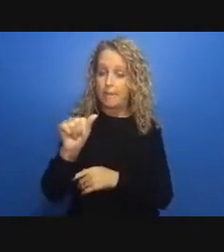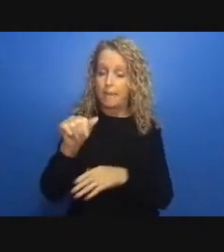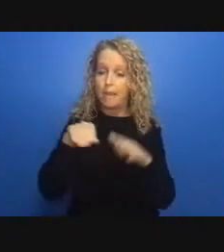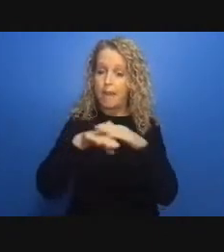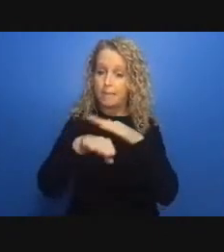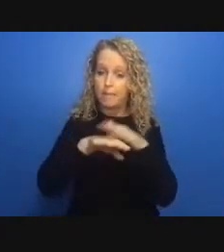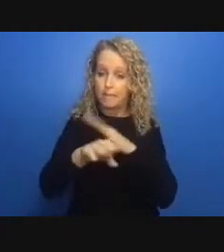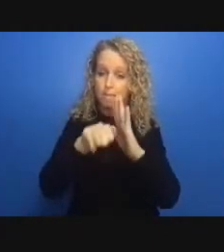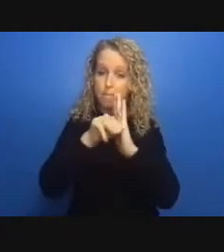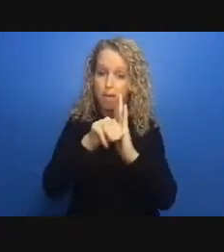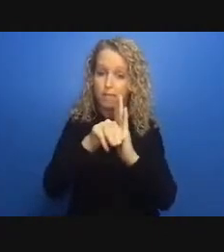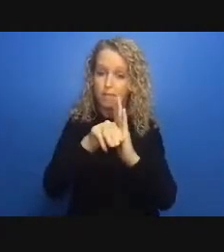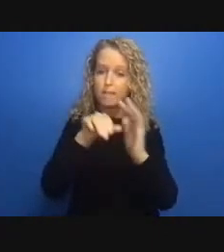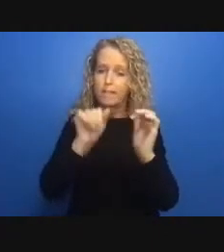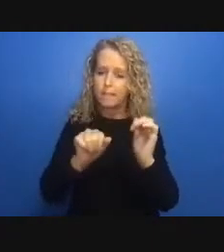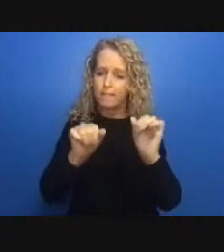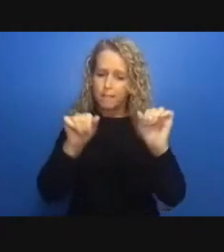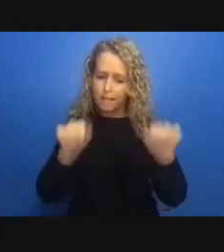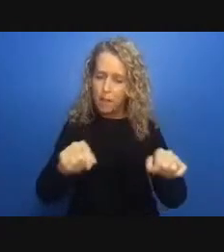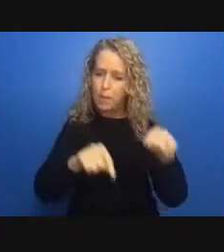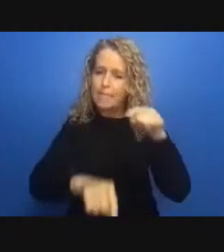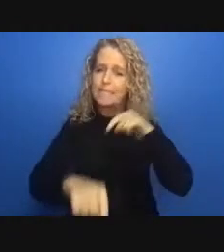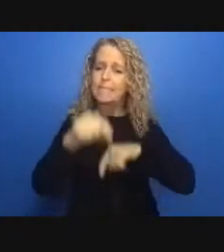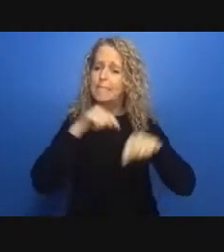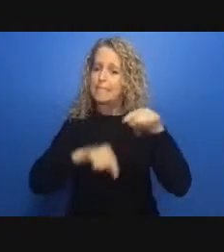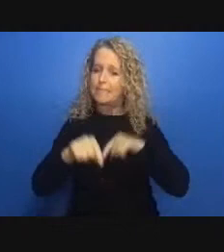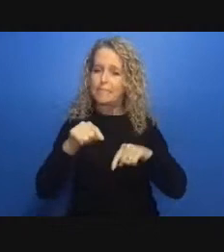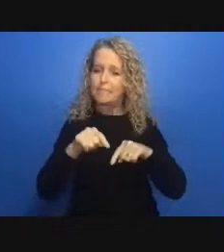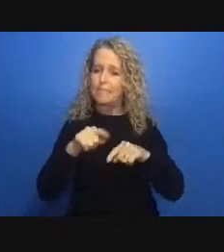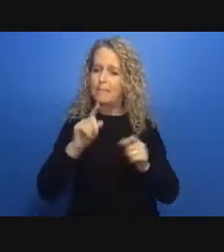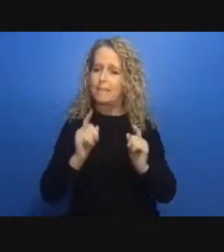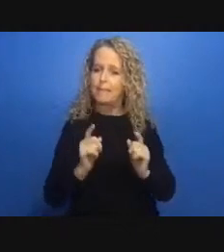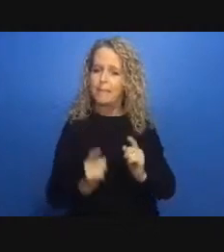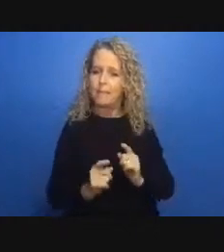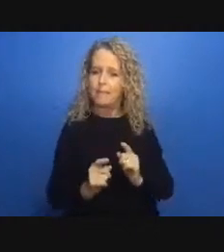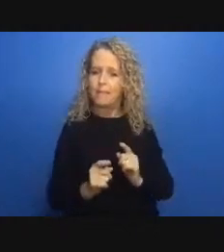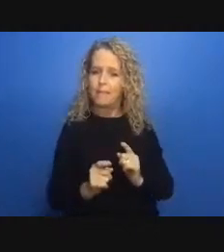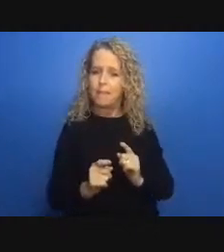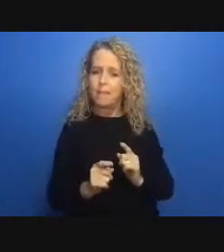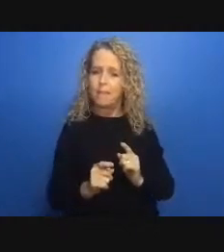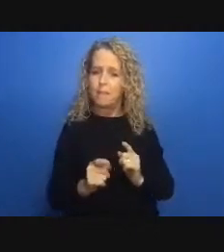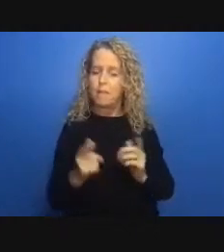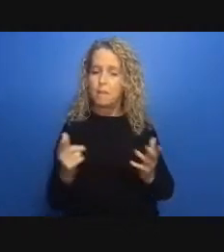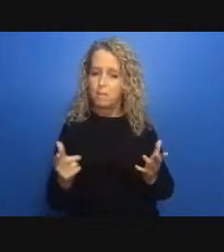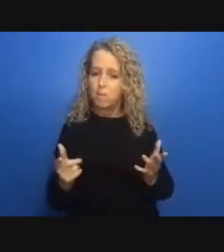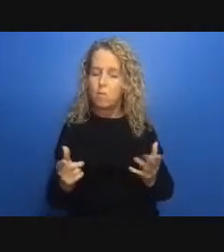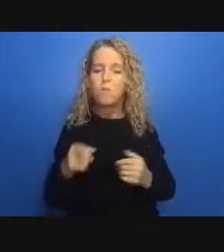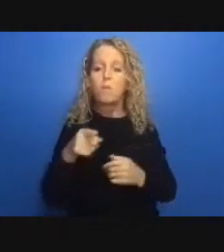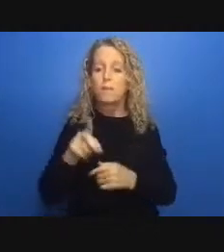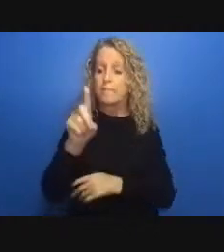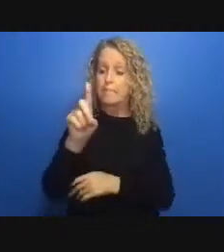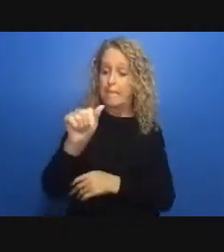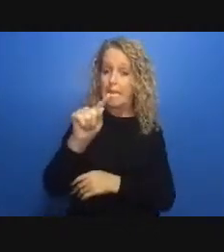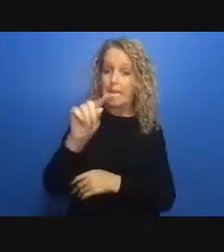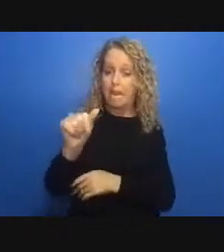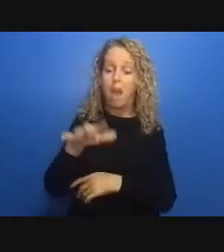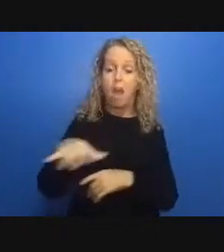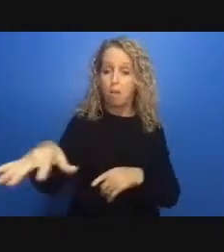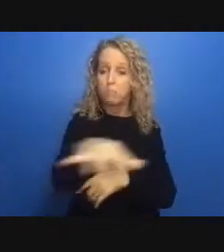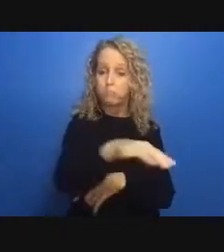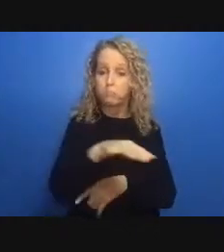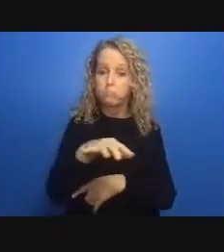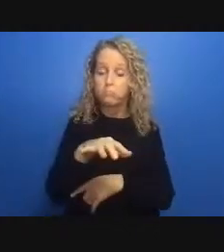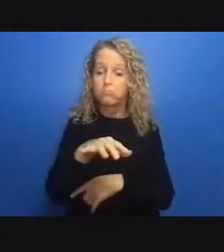about how to collect data that by default is public, obviously subject to anonymization and